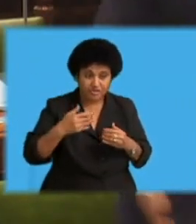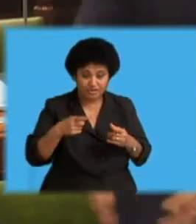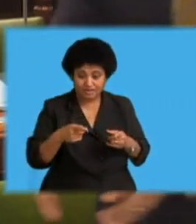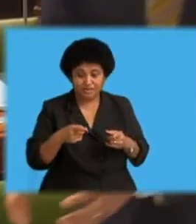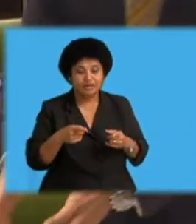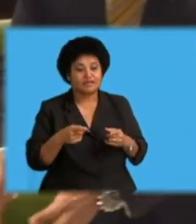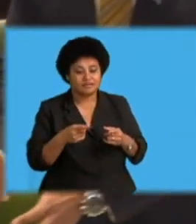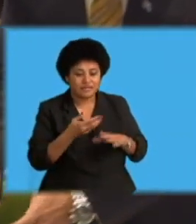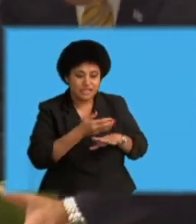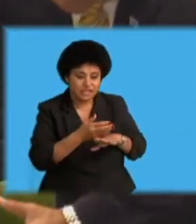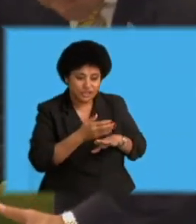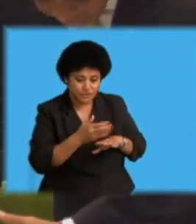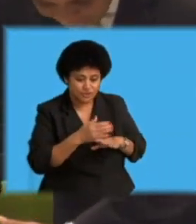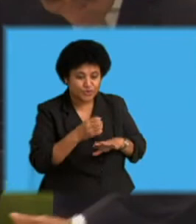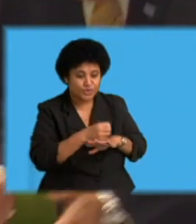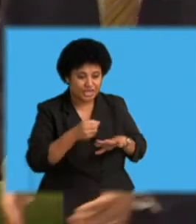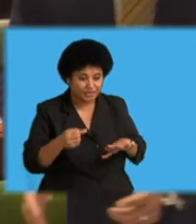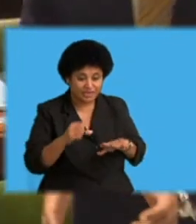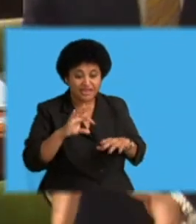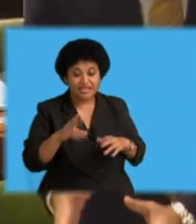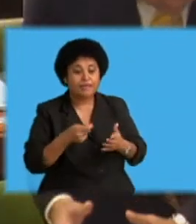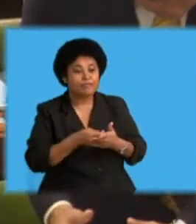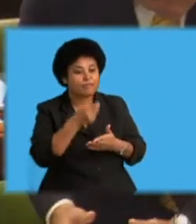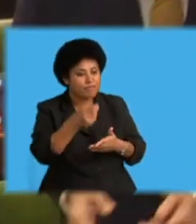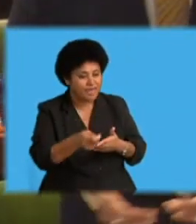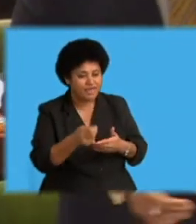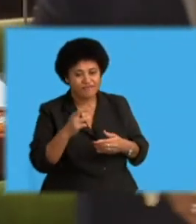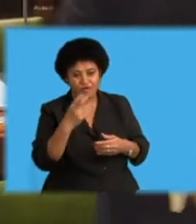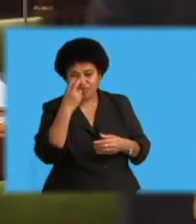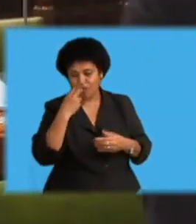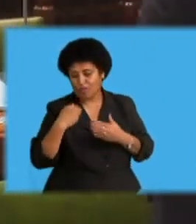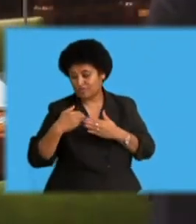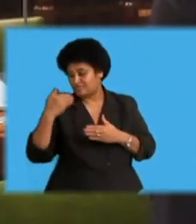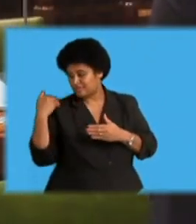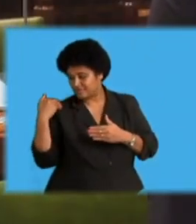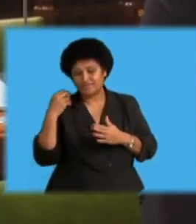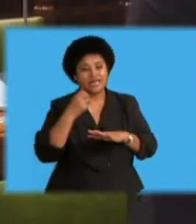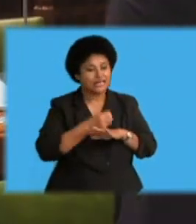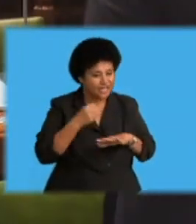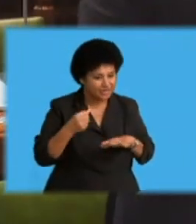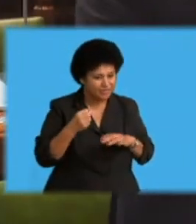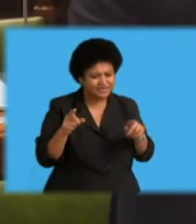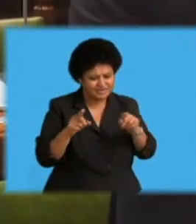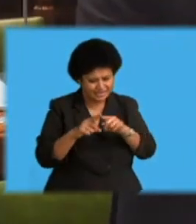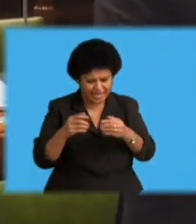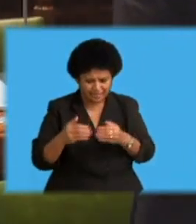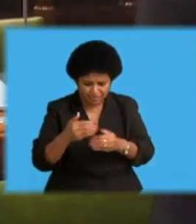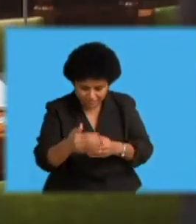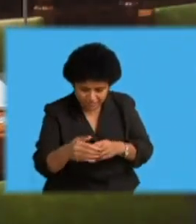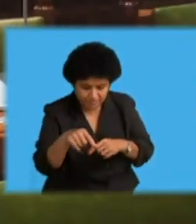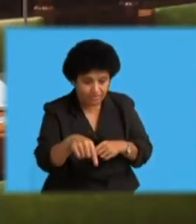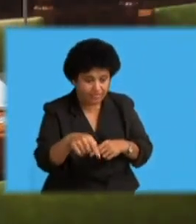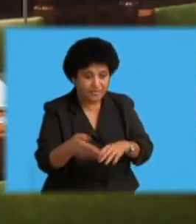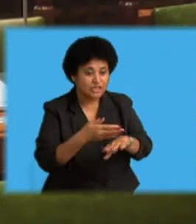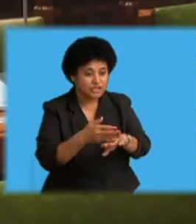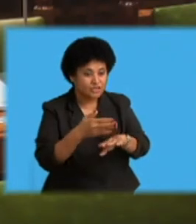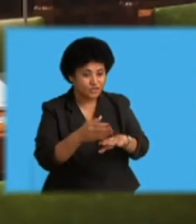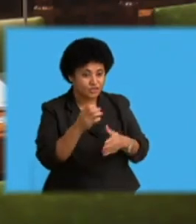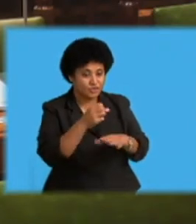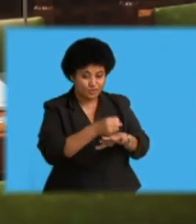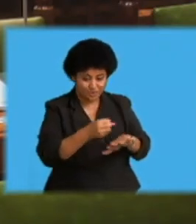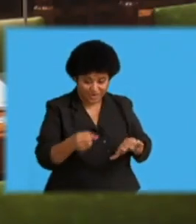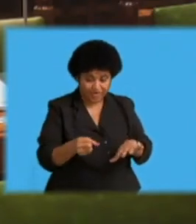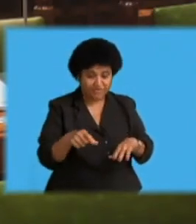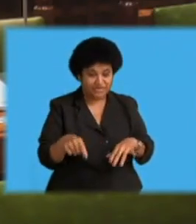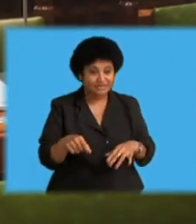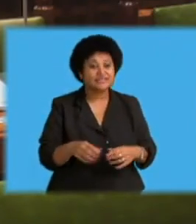they had to pay the debts for the alliance government, the decree-led government, and the SVT government. Then, when the Chaudhry